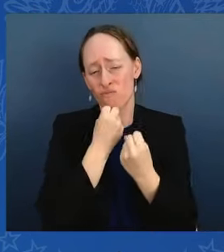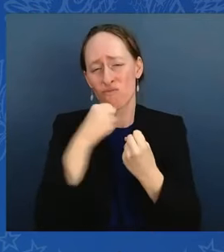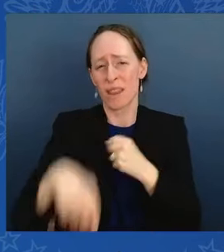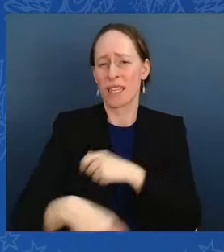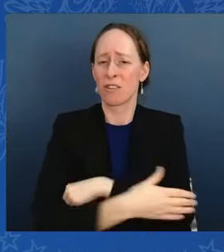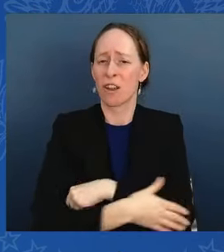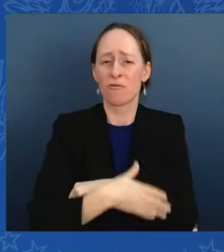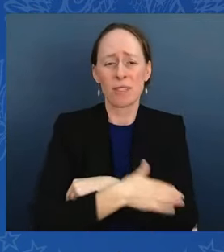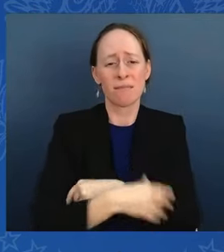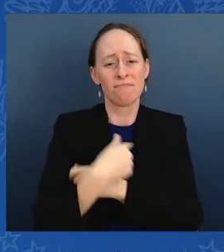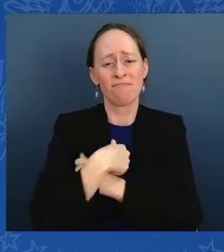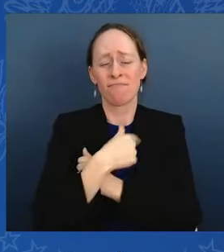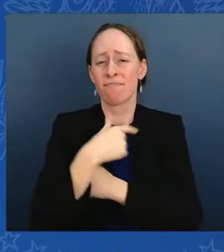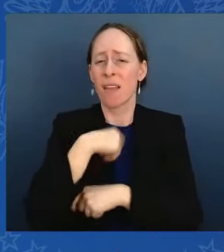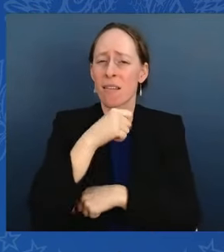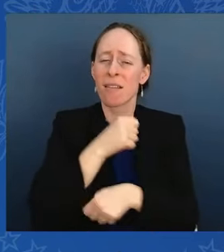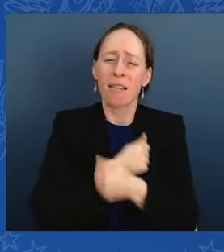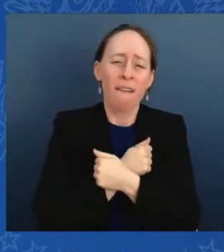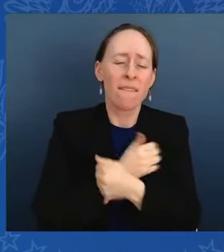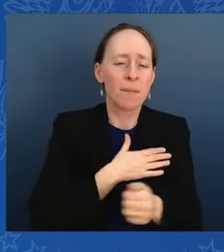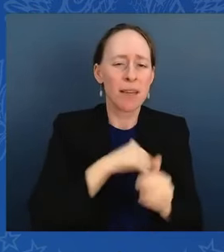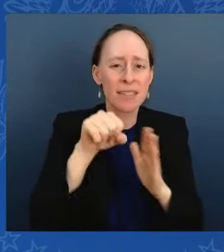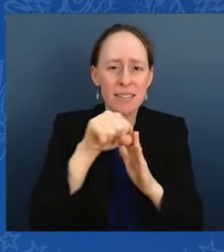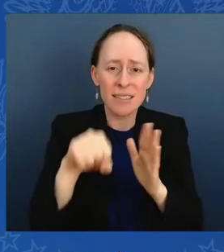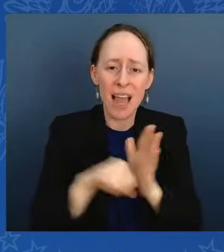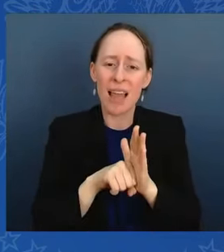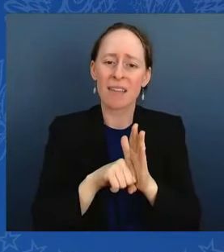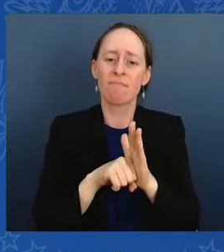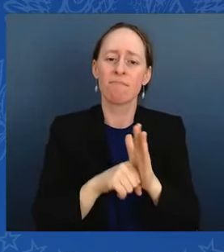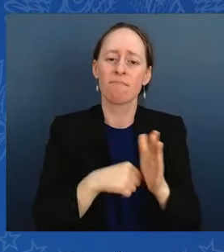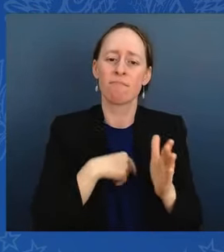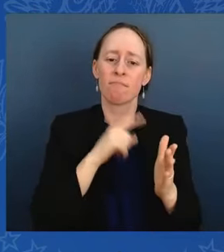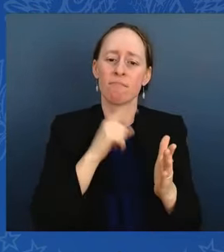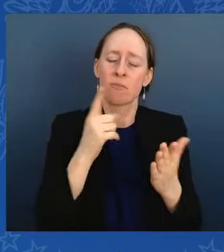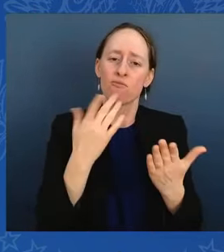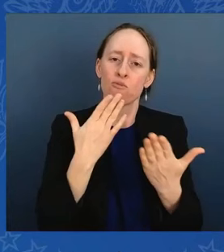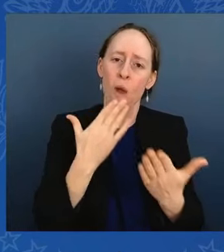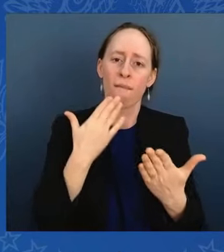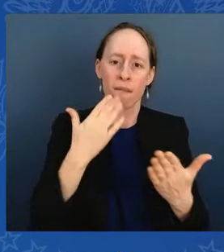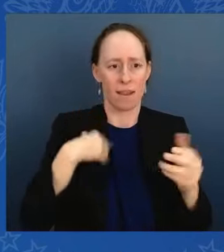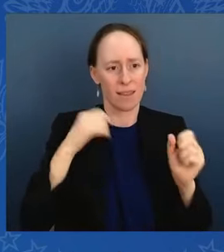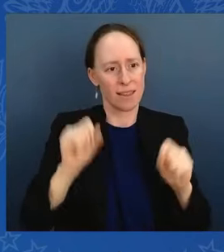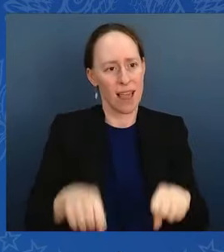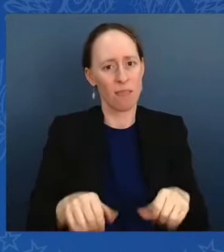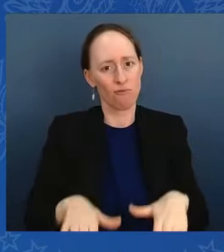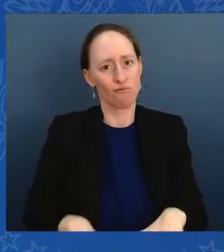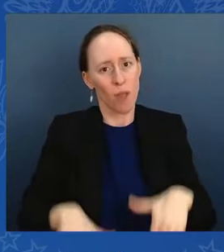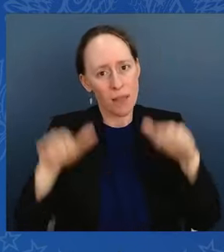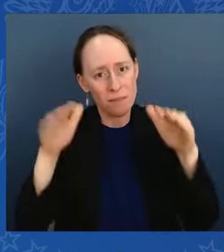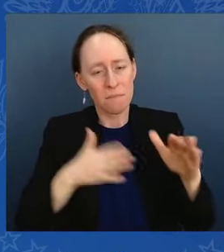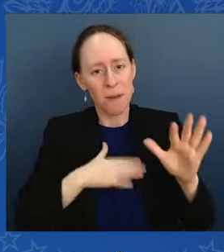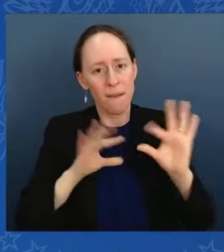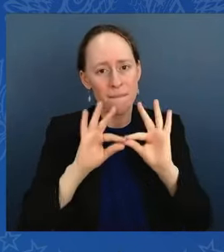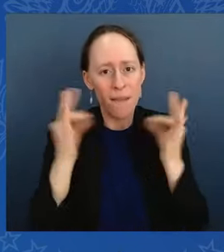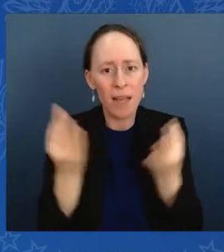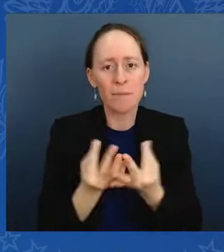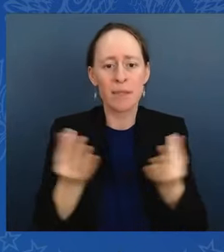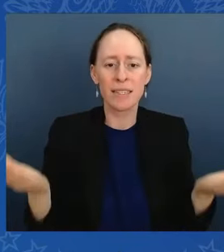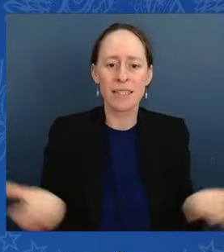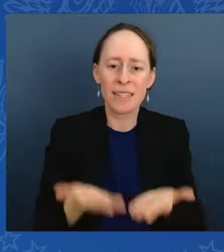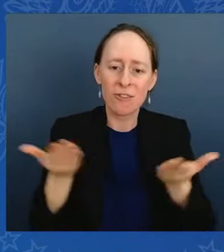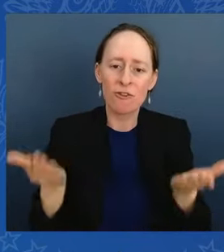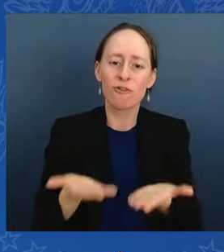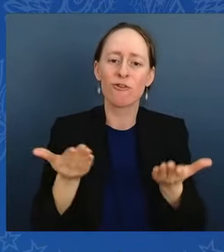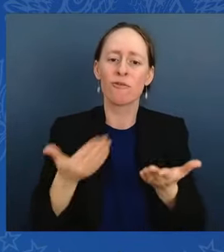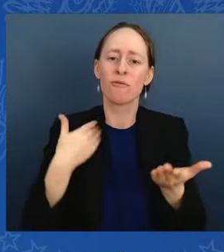I'm thankful I get to raise a family here, and I pray that we can continue on as so many others who are in such dire